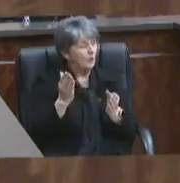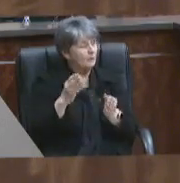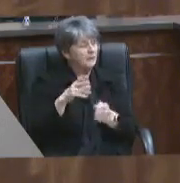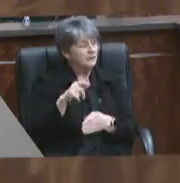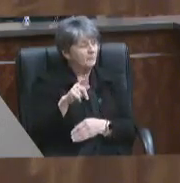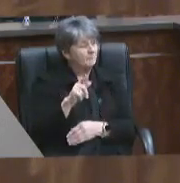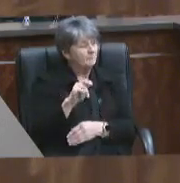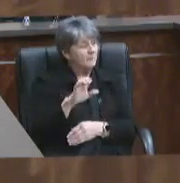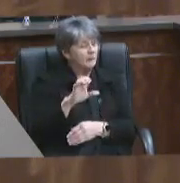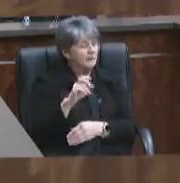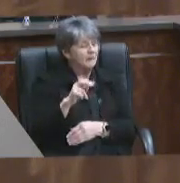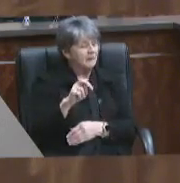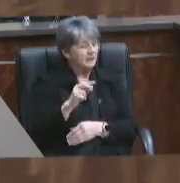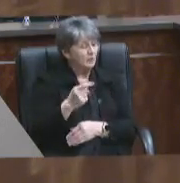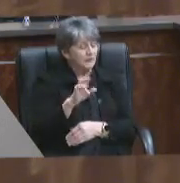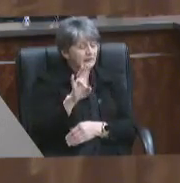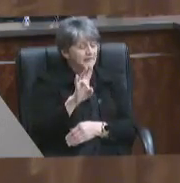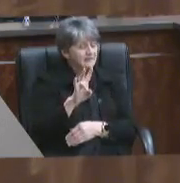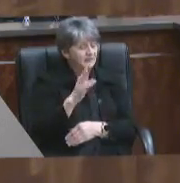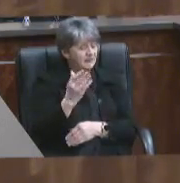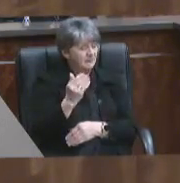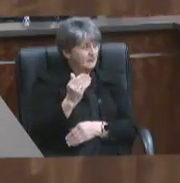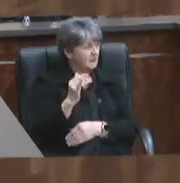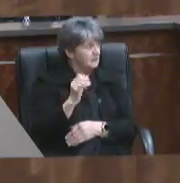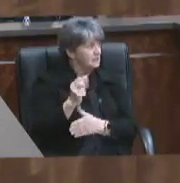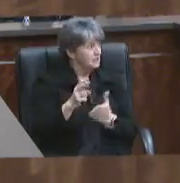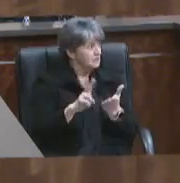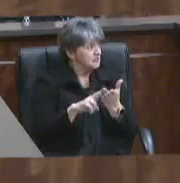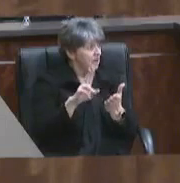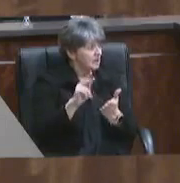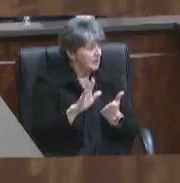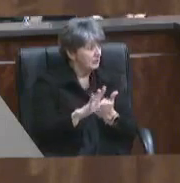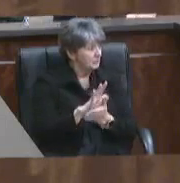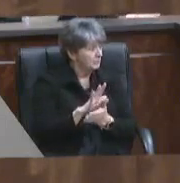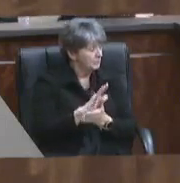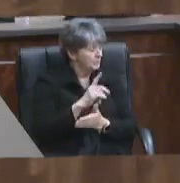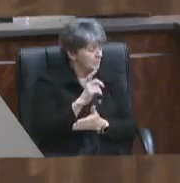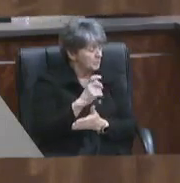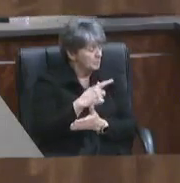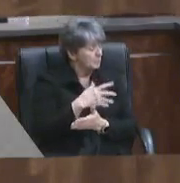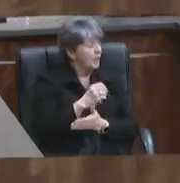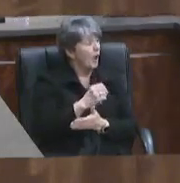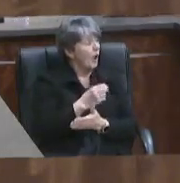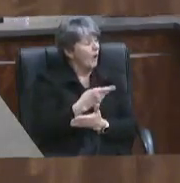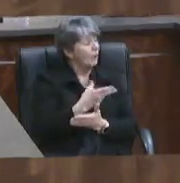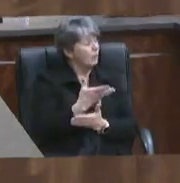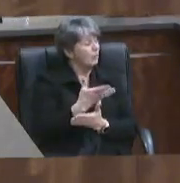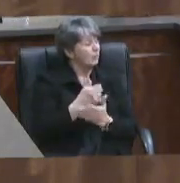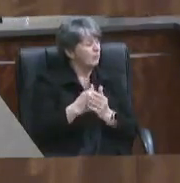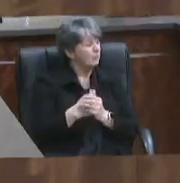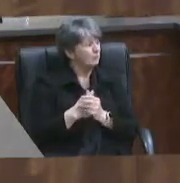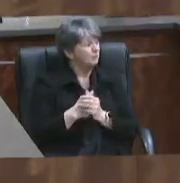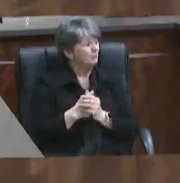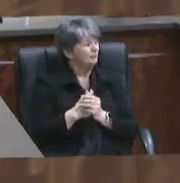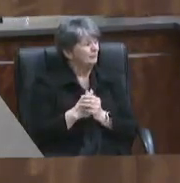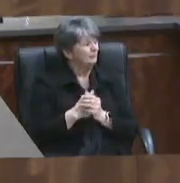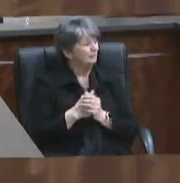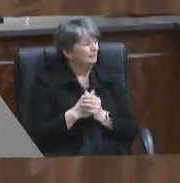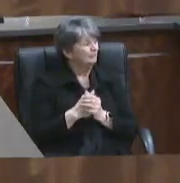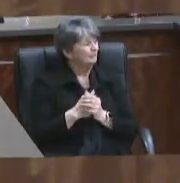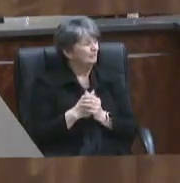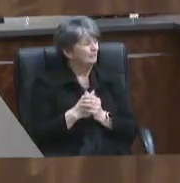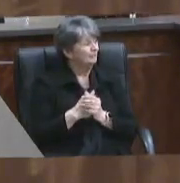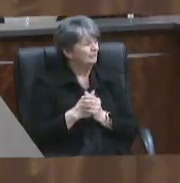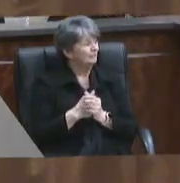at 7:15. Is there a sign up sheet? Is there anyone? Oh, I'm looking that way.